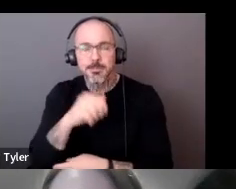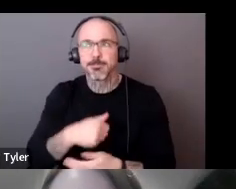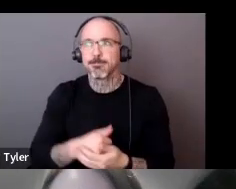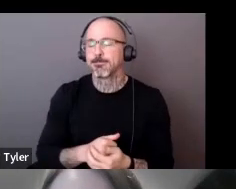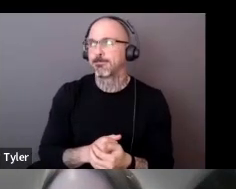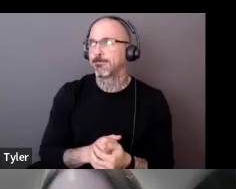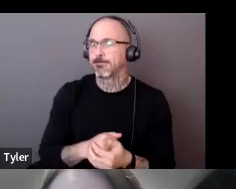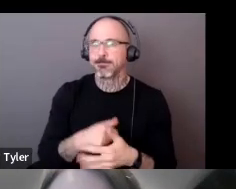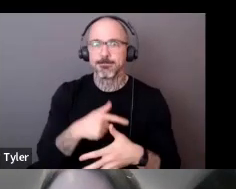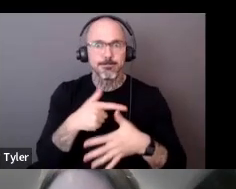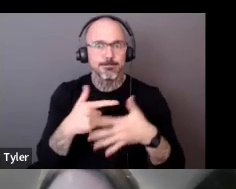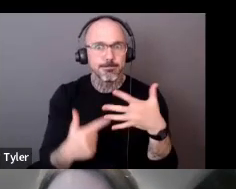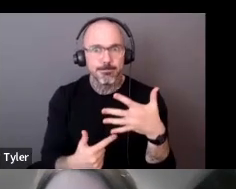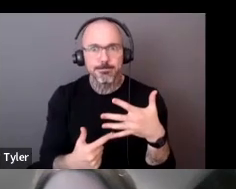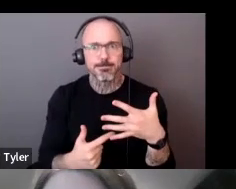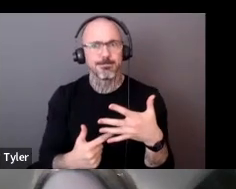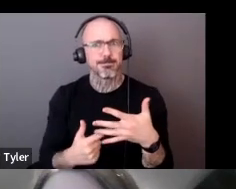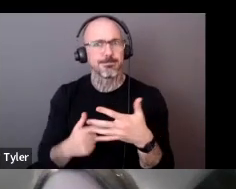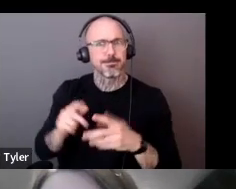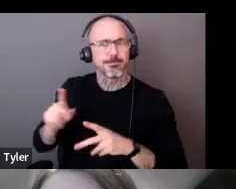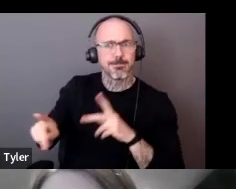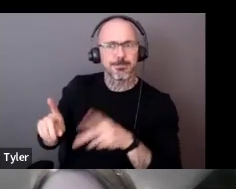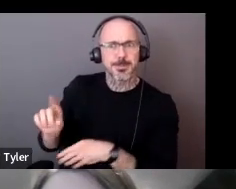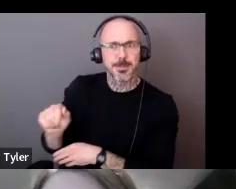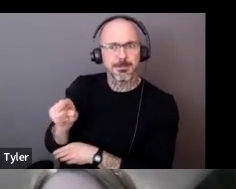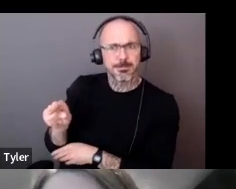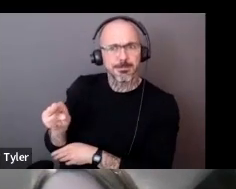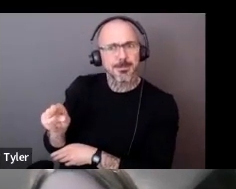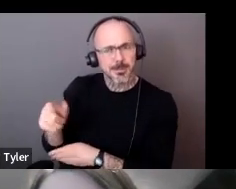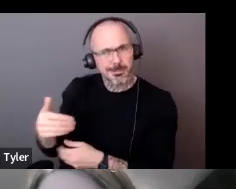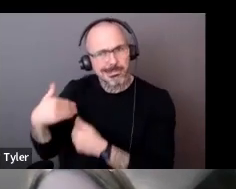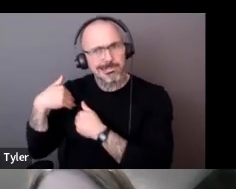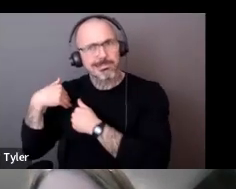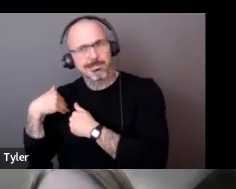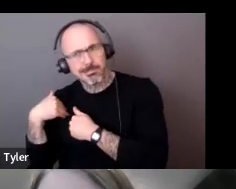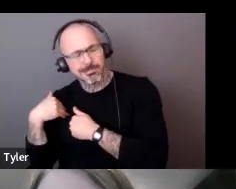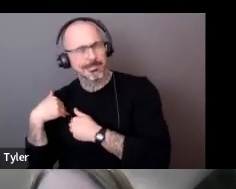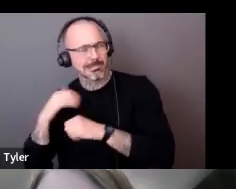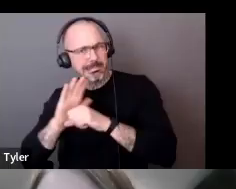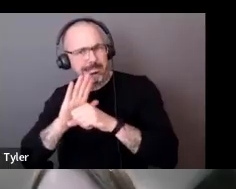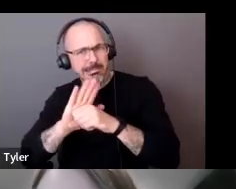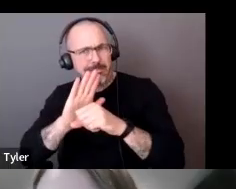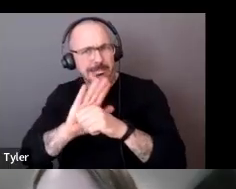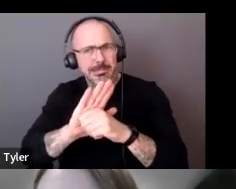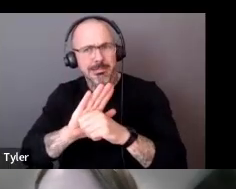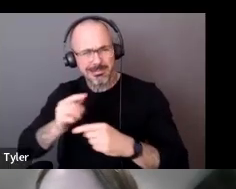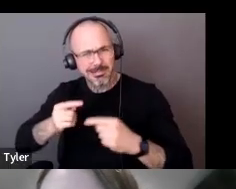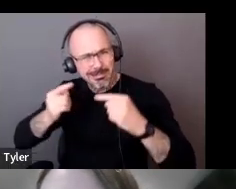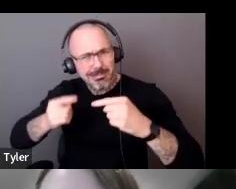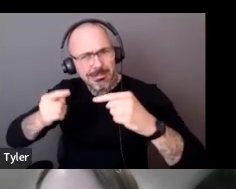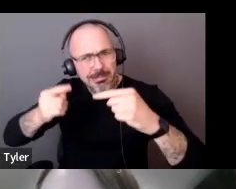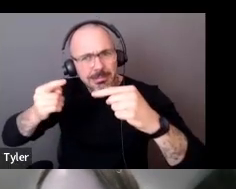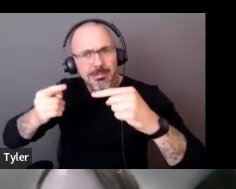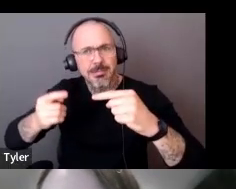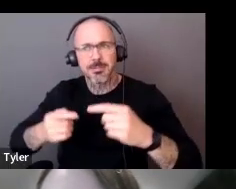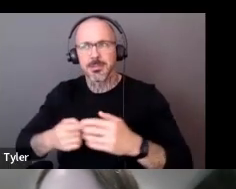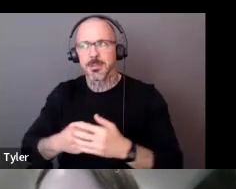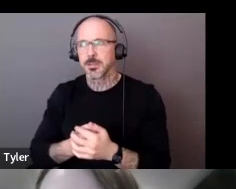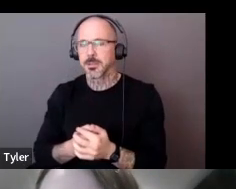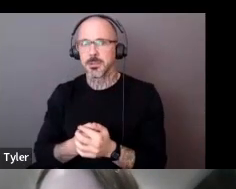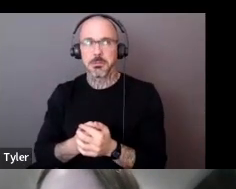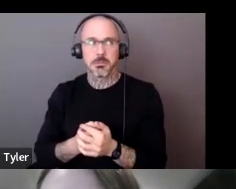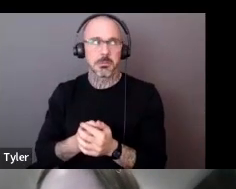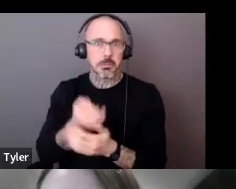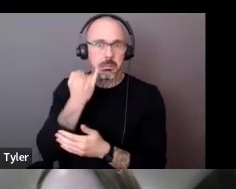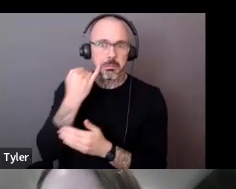to advocate and be understood what the needs are and to be provided with the appropriate